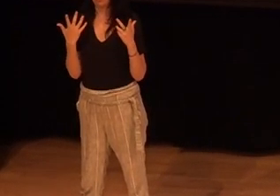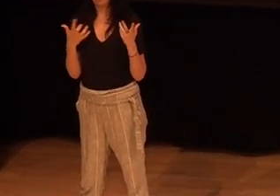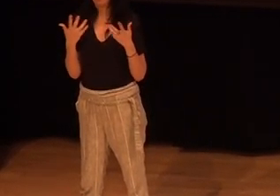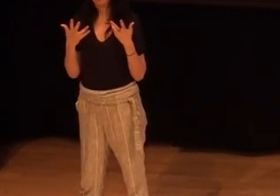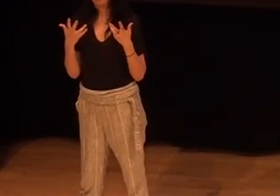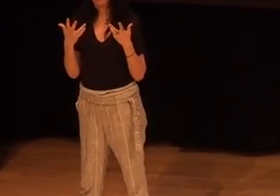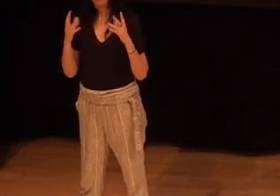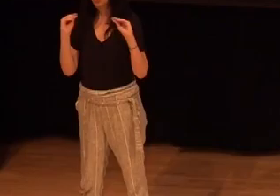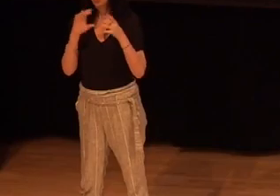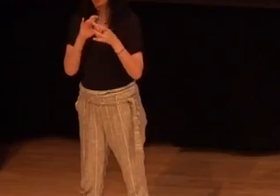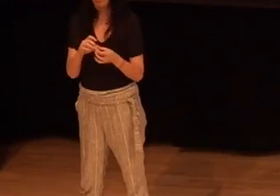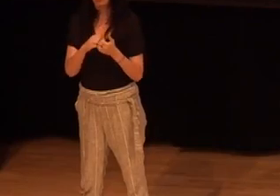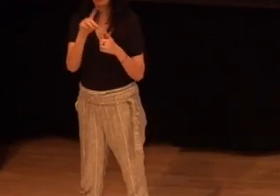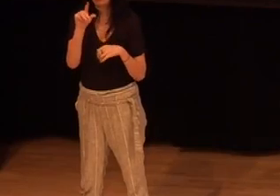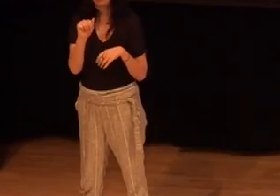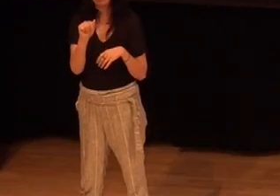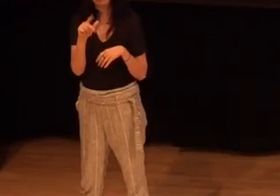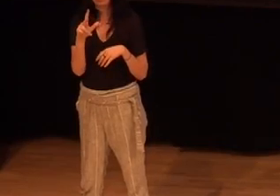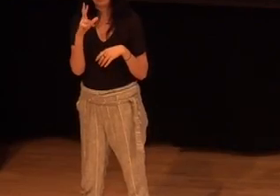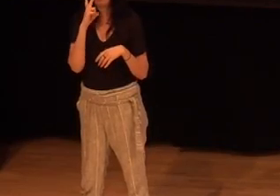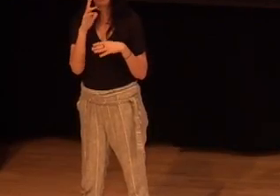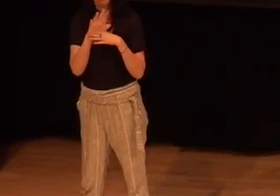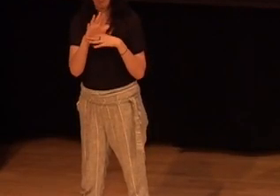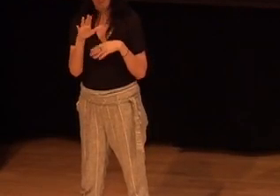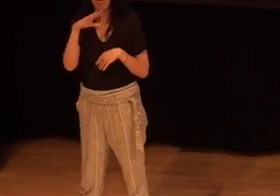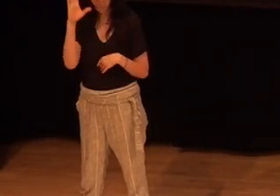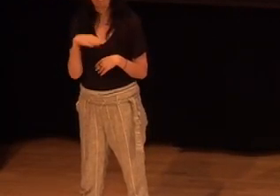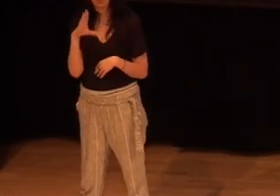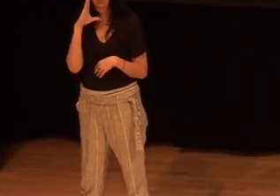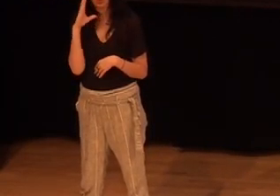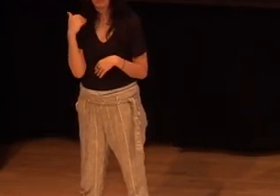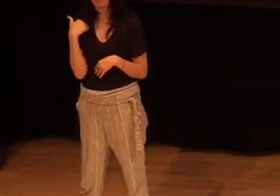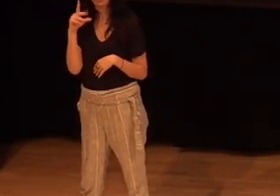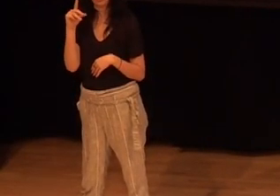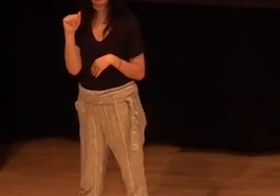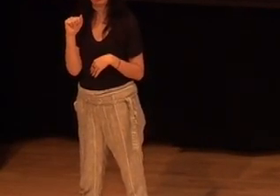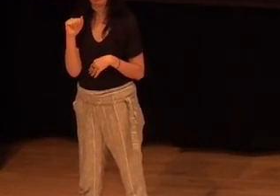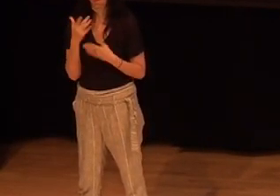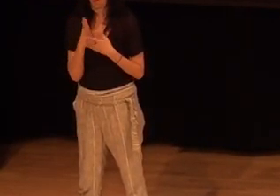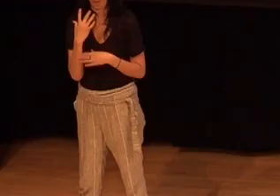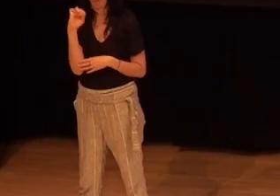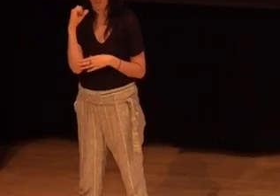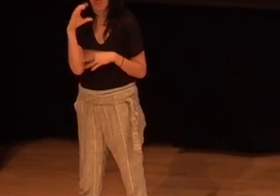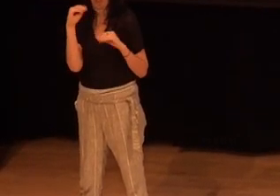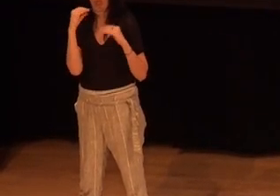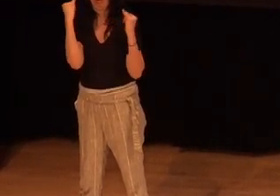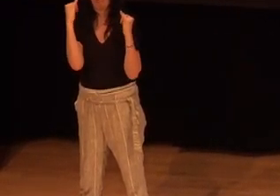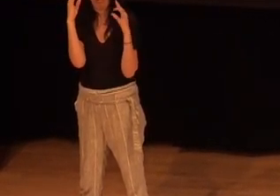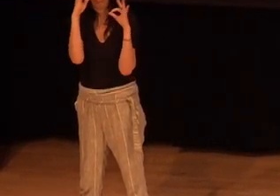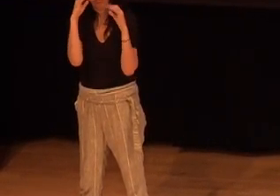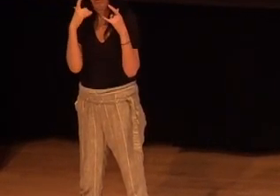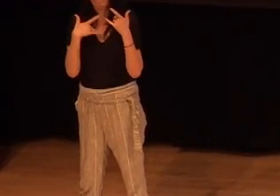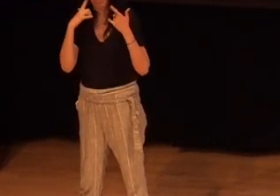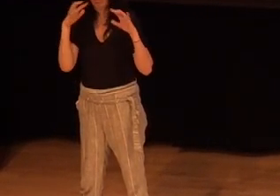people who have no connection to disability who've seen the film, they're like, I never even knew there was a disability rights movement. And I think that's